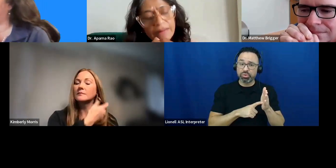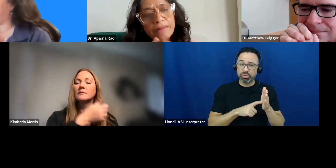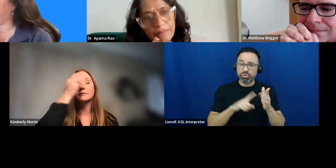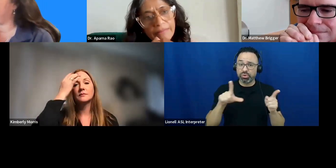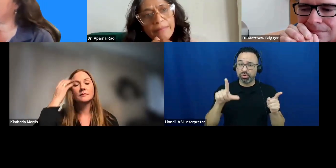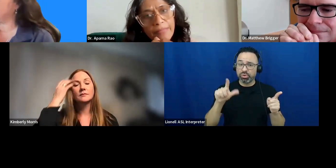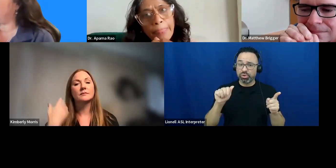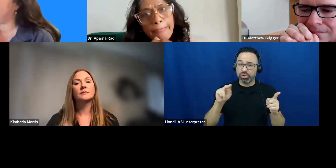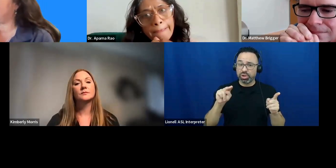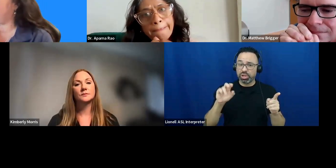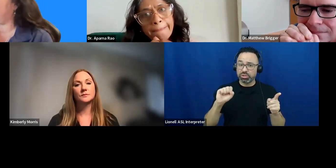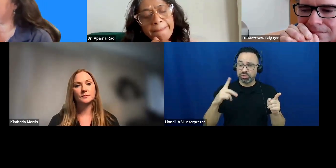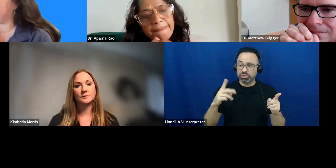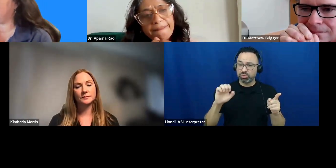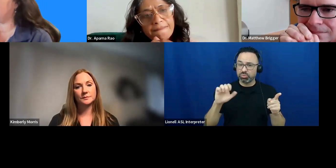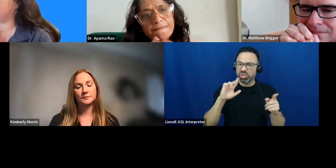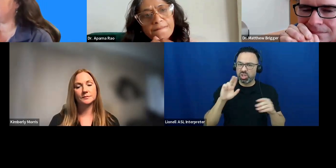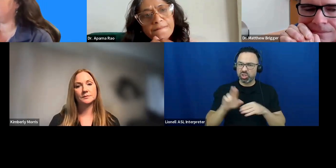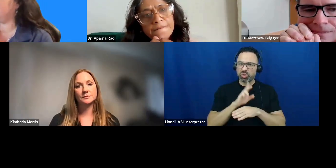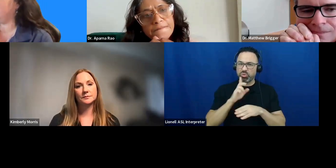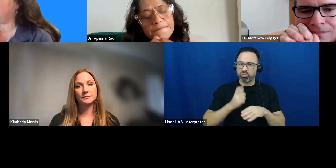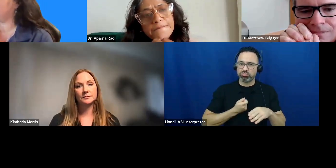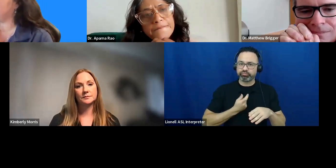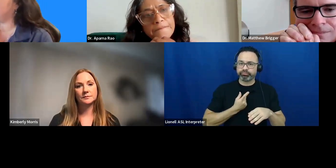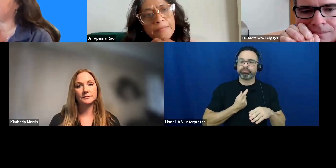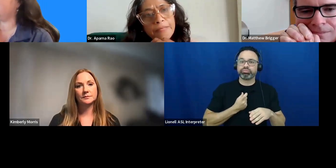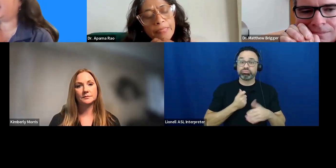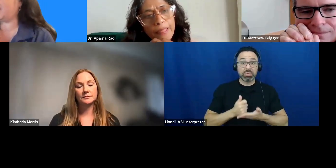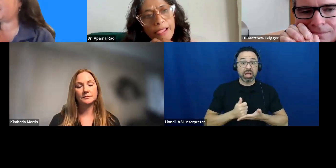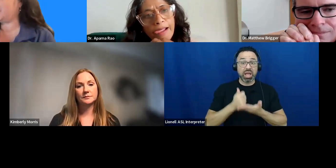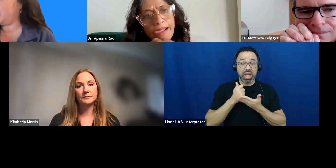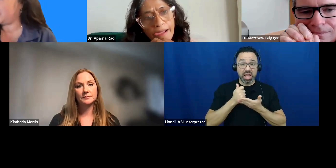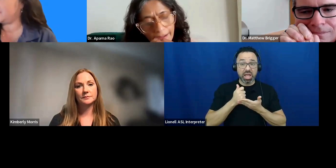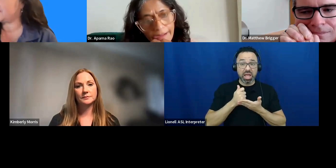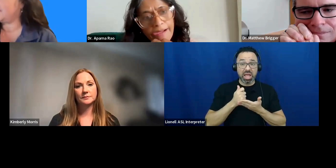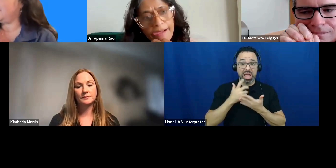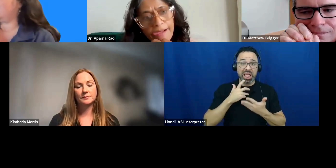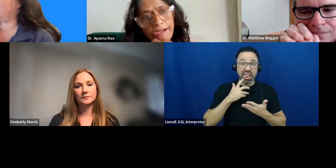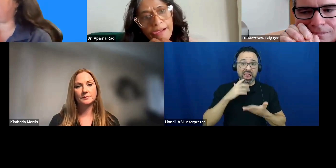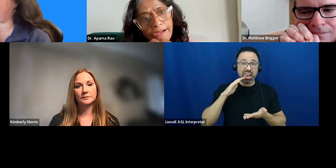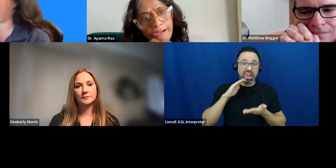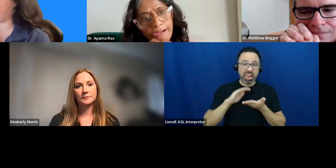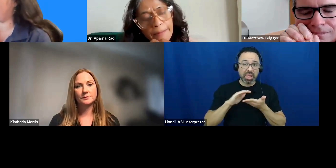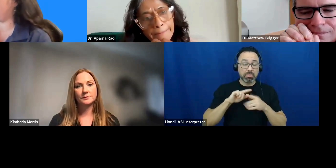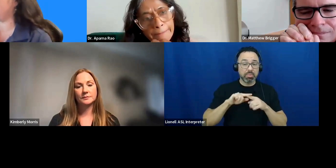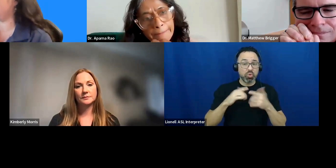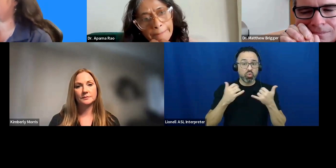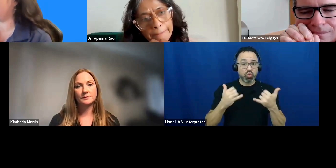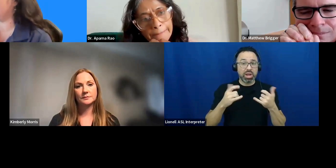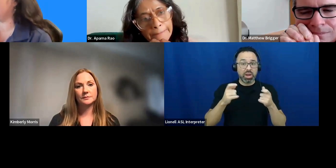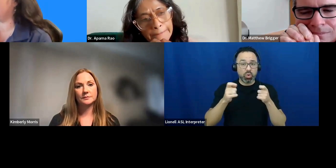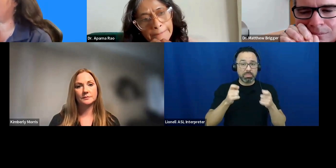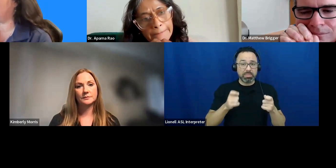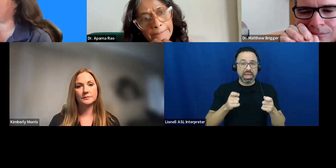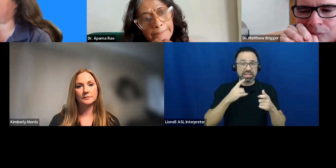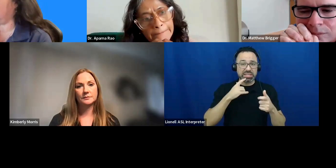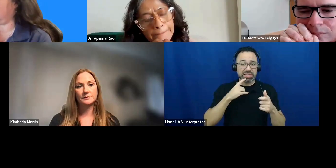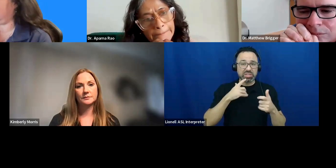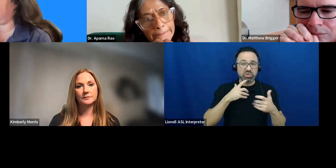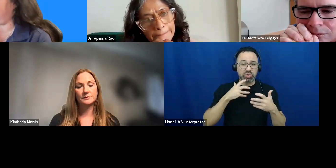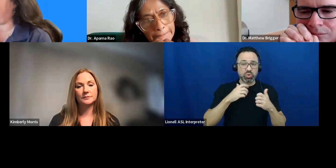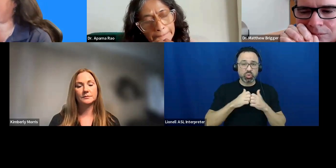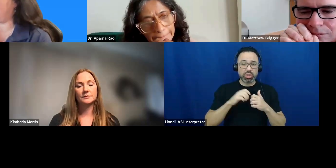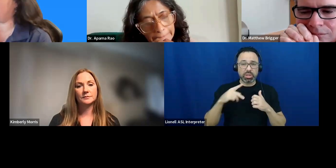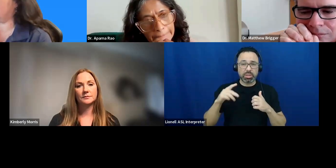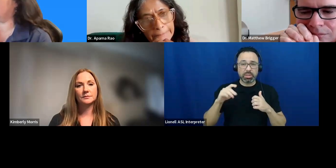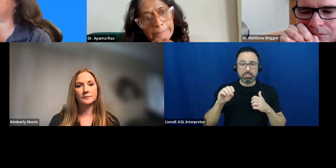lansoprazole used for his reflux helps him produce less secretions. Currently, we manage his secretions with